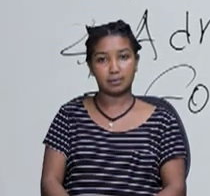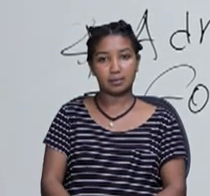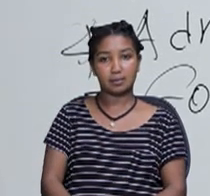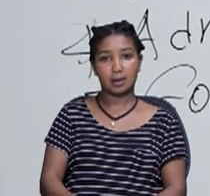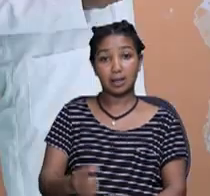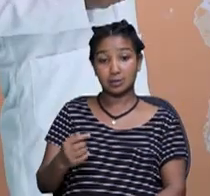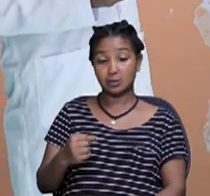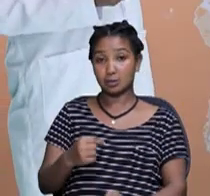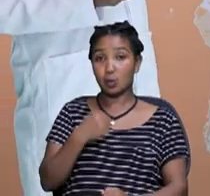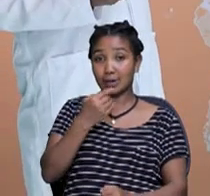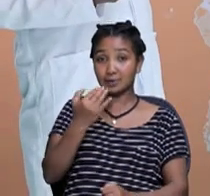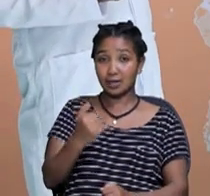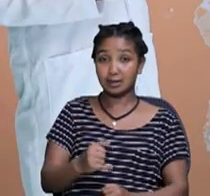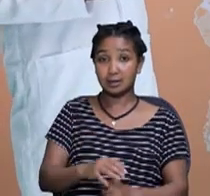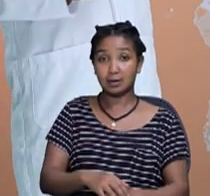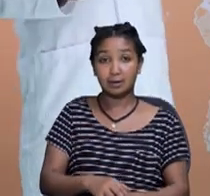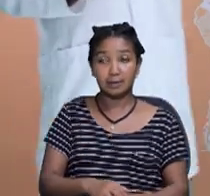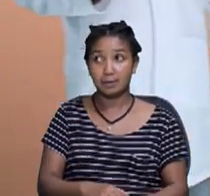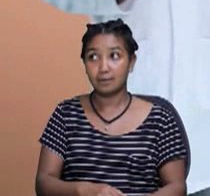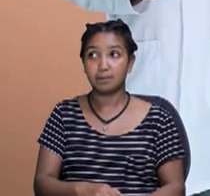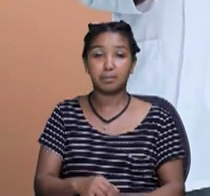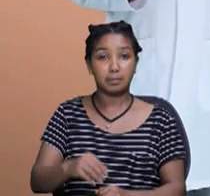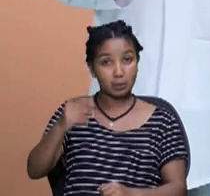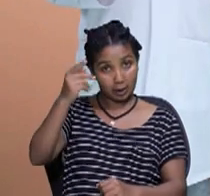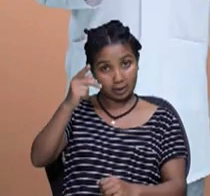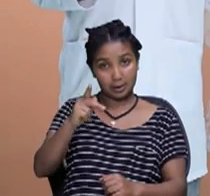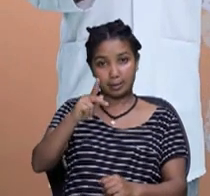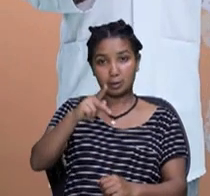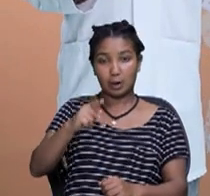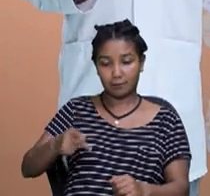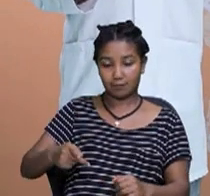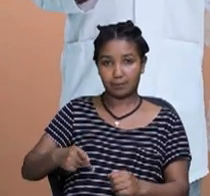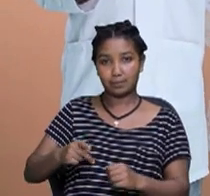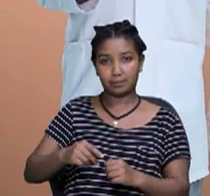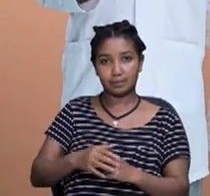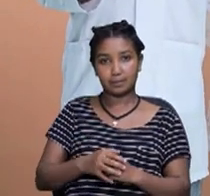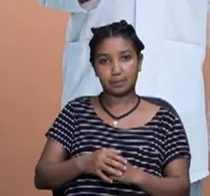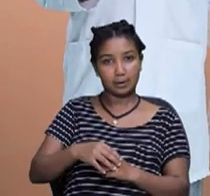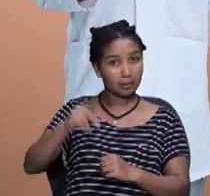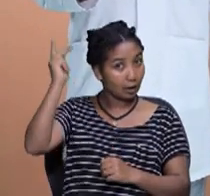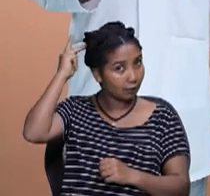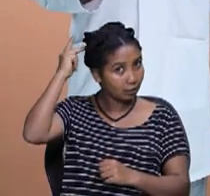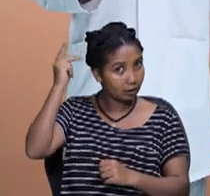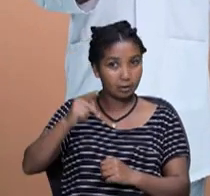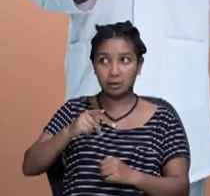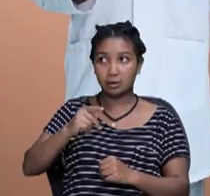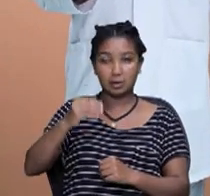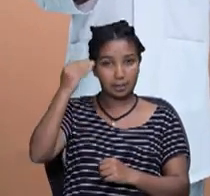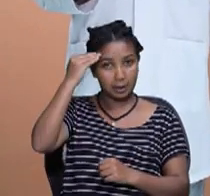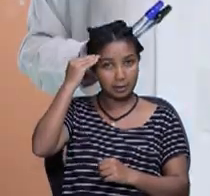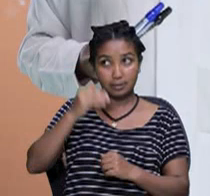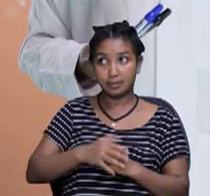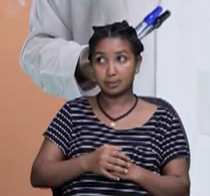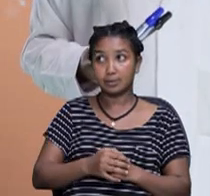As we have said, pituitary gland is found in the neck region, thyroid gland found, pituitary gland found in the